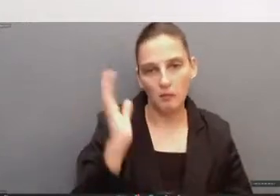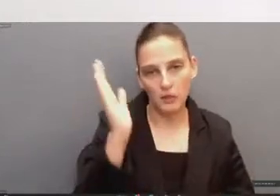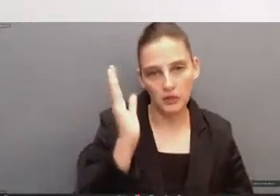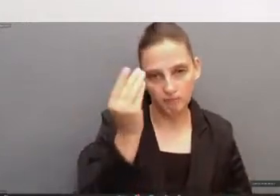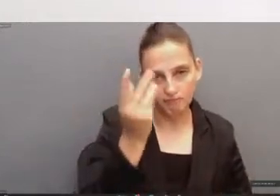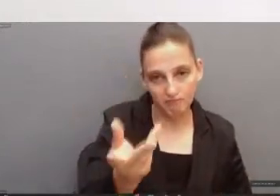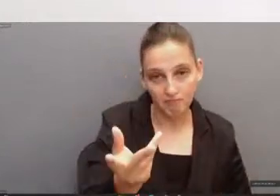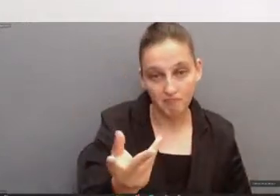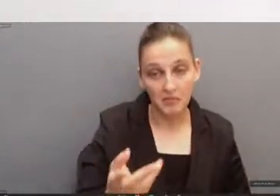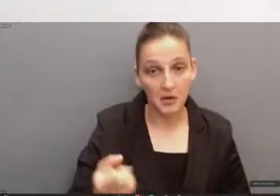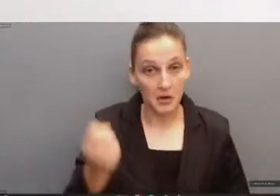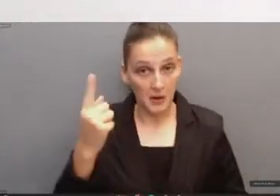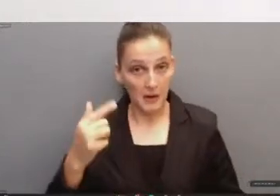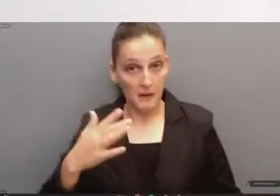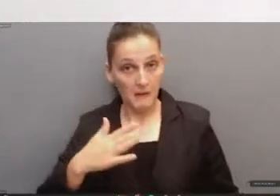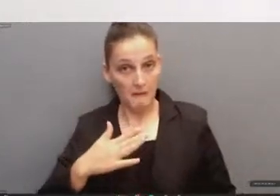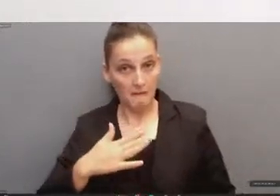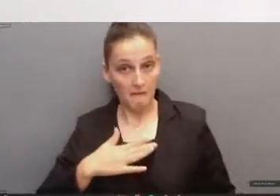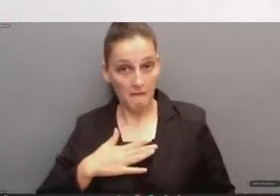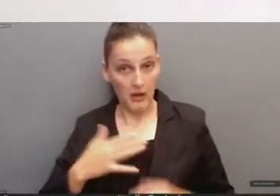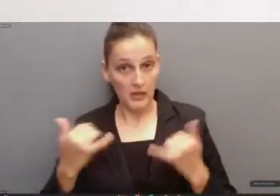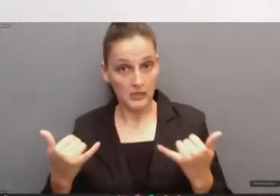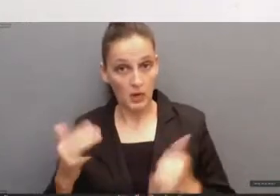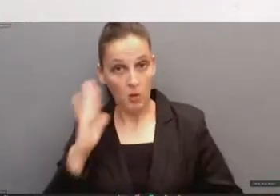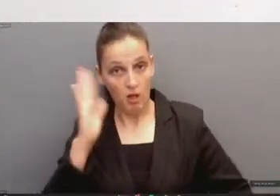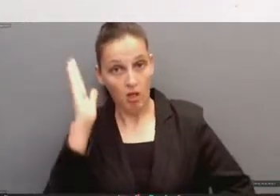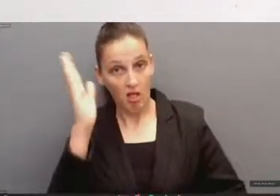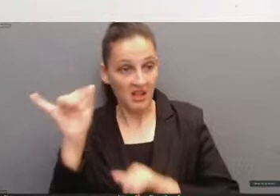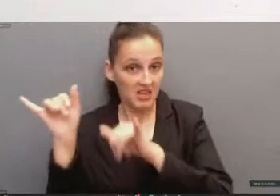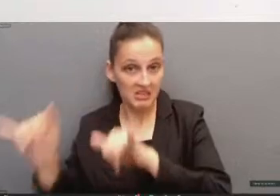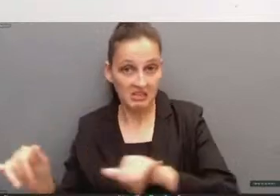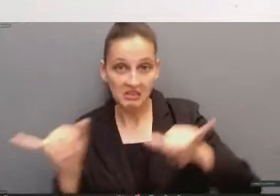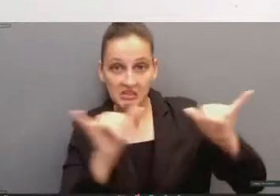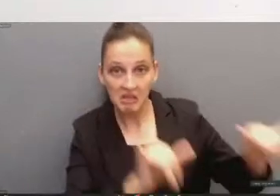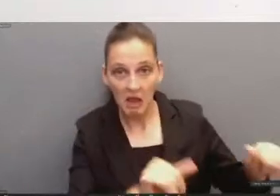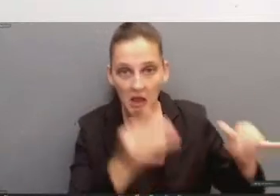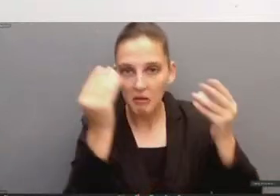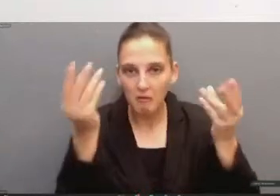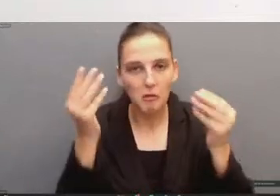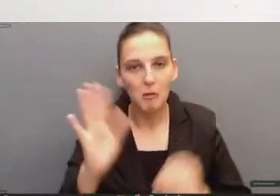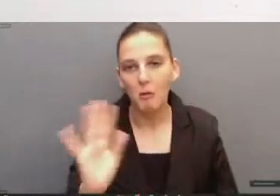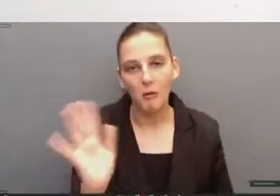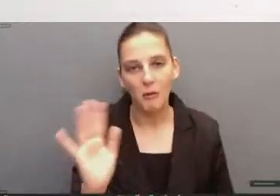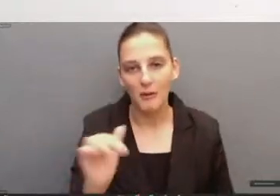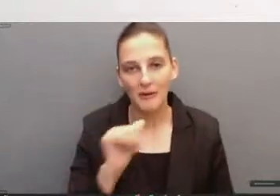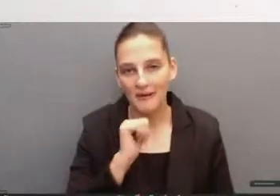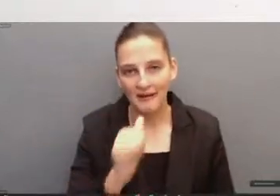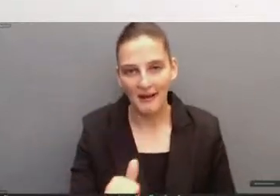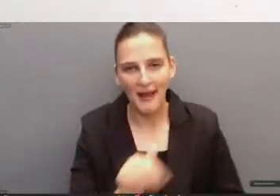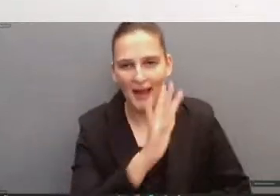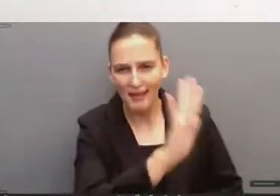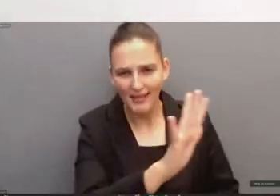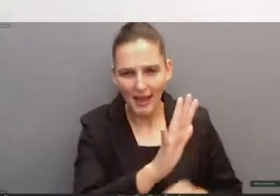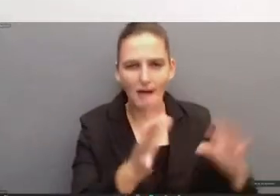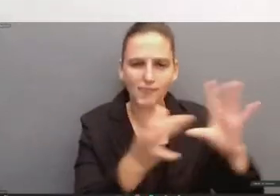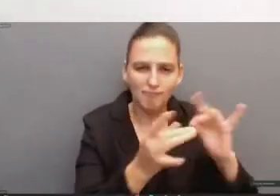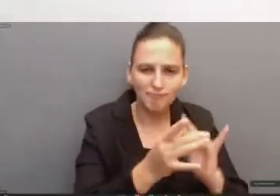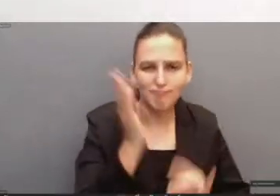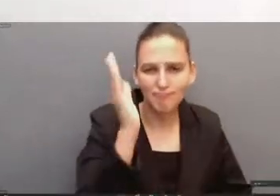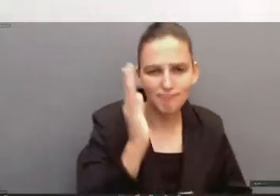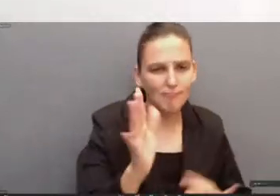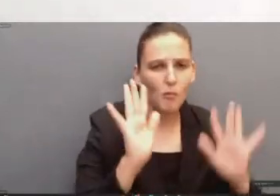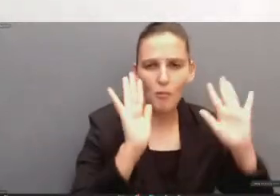really not to repeat all the substantial information that they